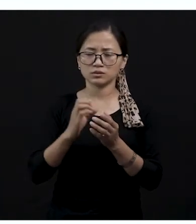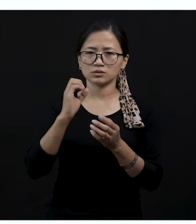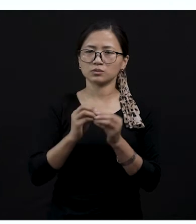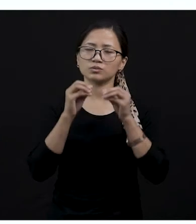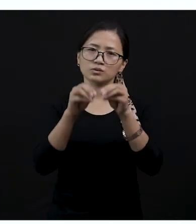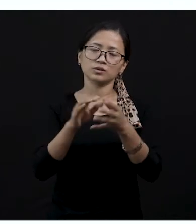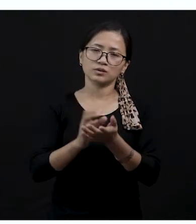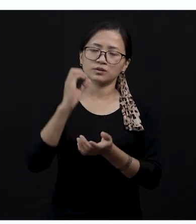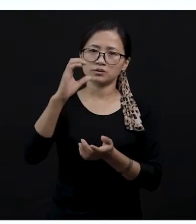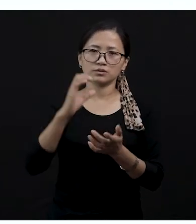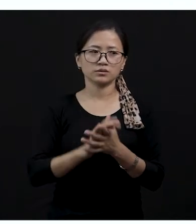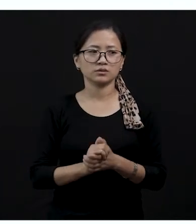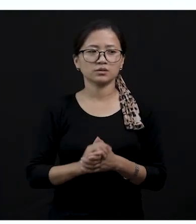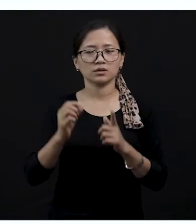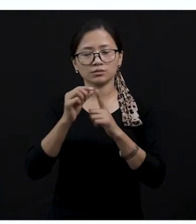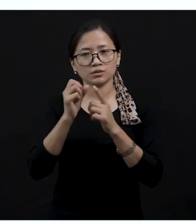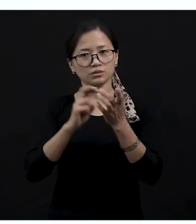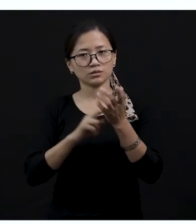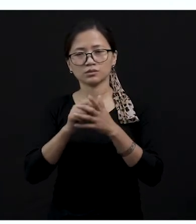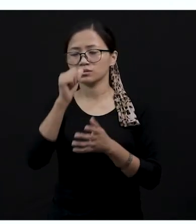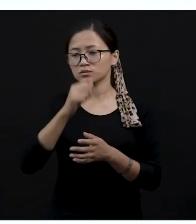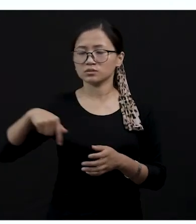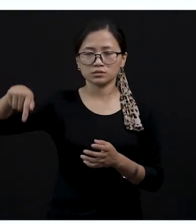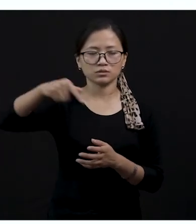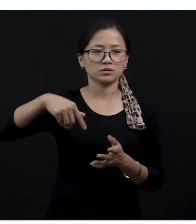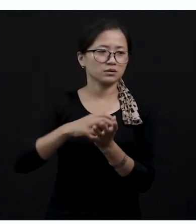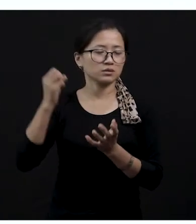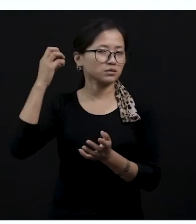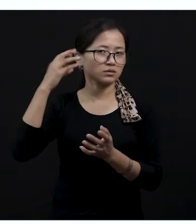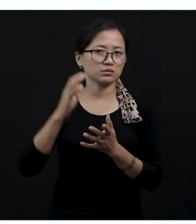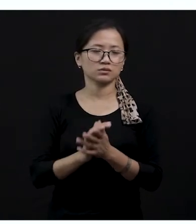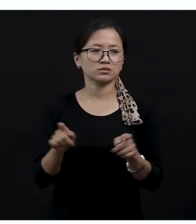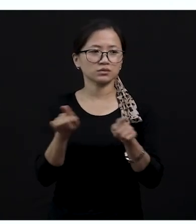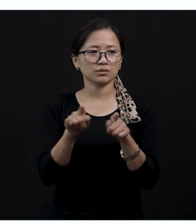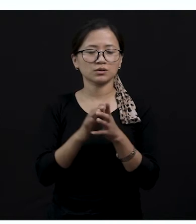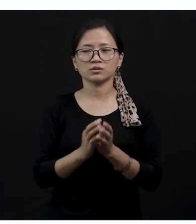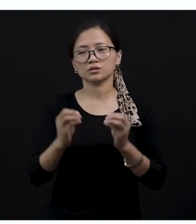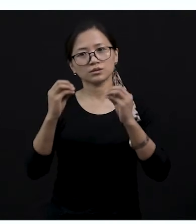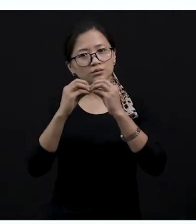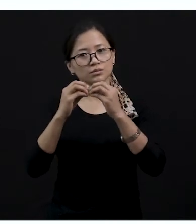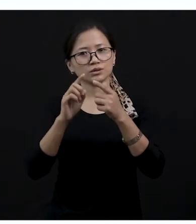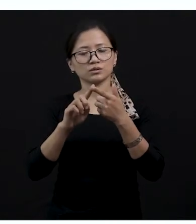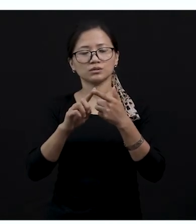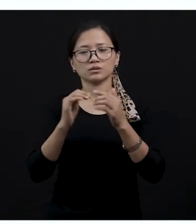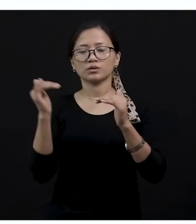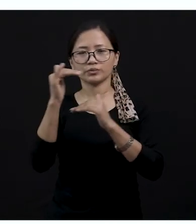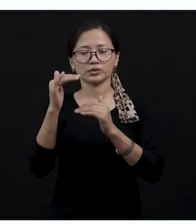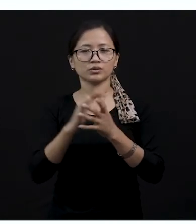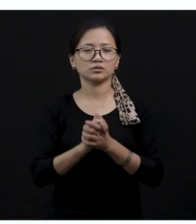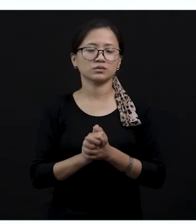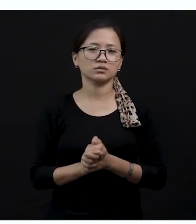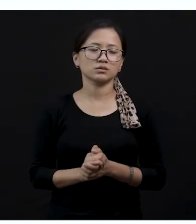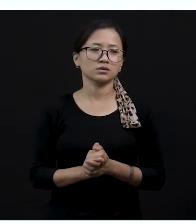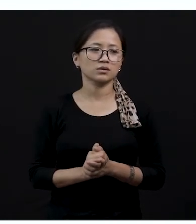bond. See, bond, it sounds similar with beyond, right? It ends with D sound, right?